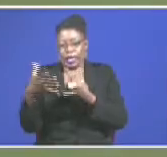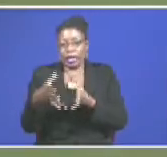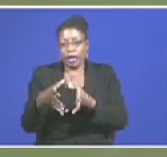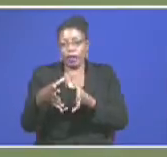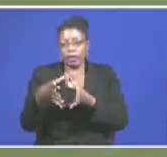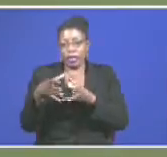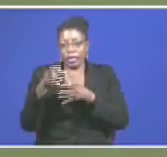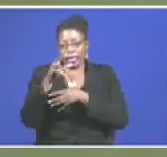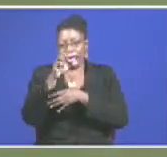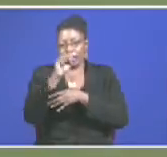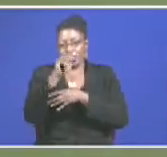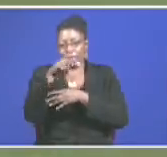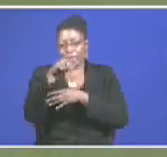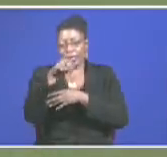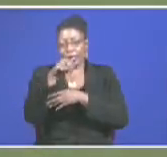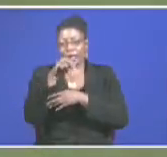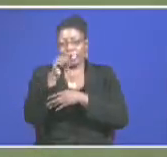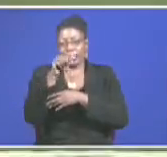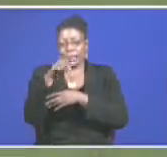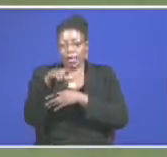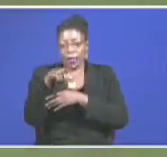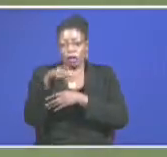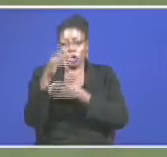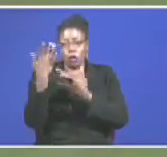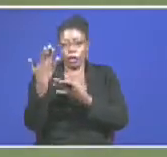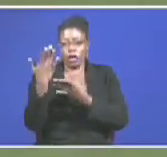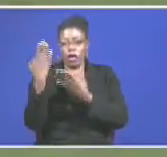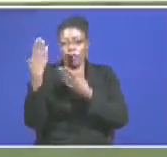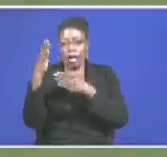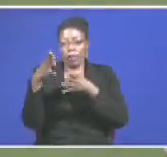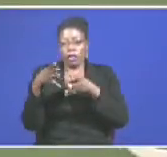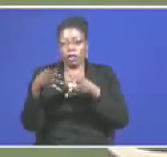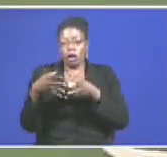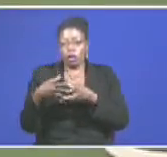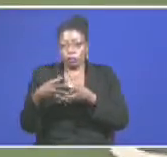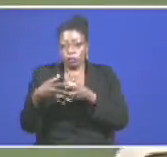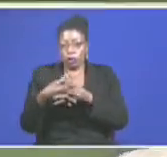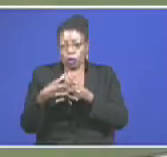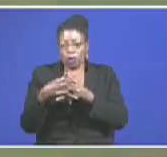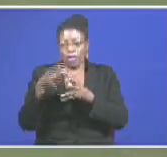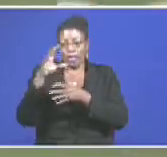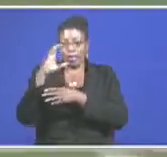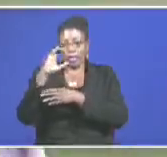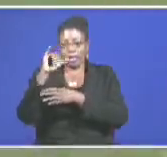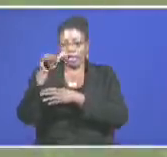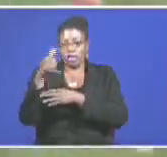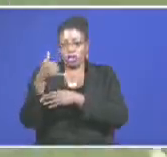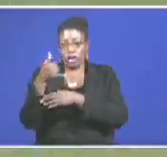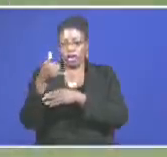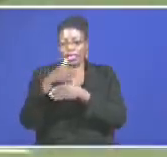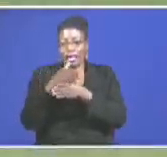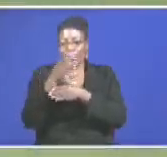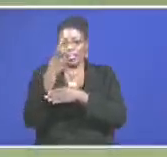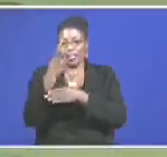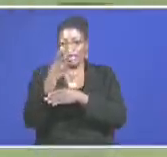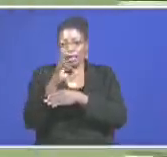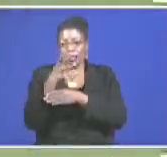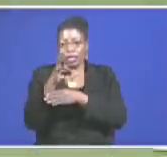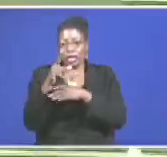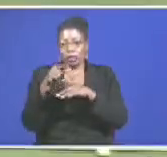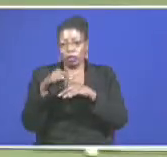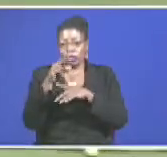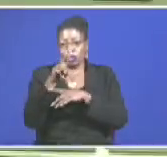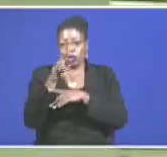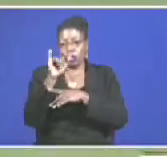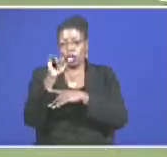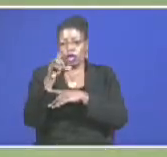year's Makers Wanted Bahamas Bowl. Wide receiver for Florida International C.J. Wharton is averaging 17.2 yards per grab